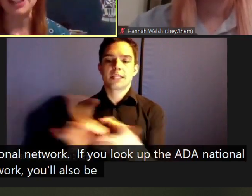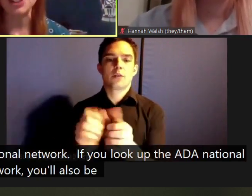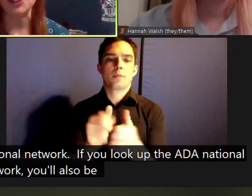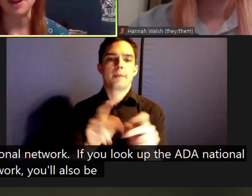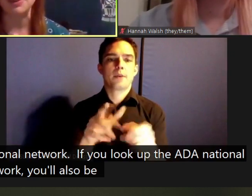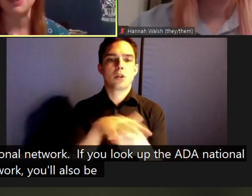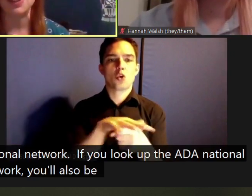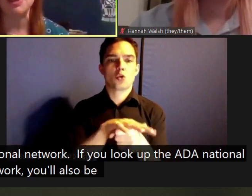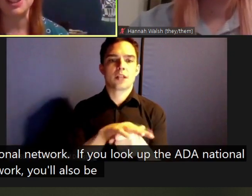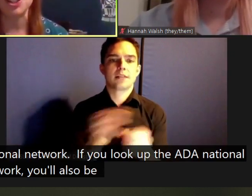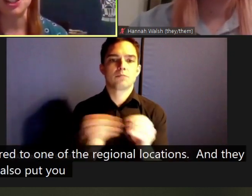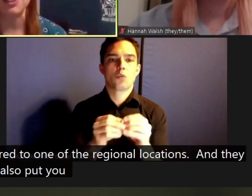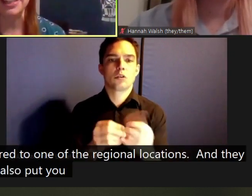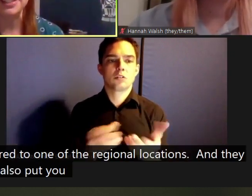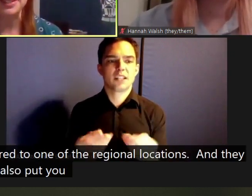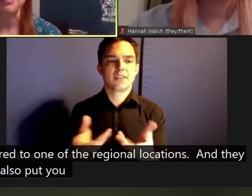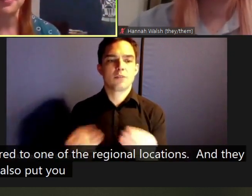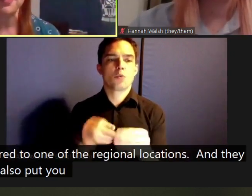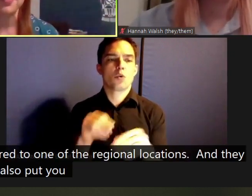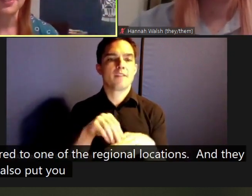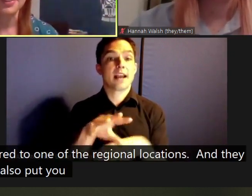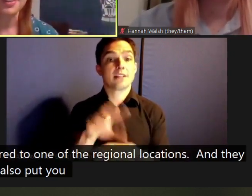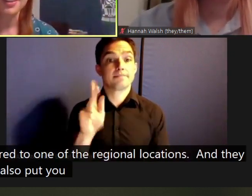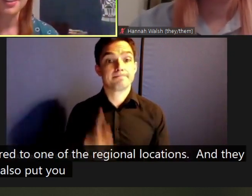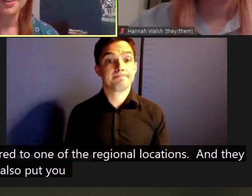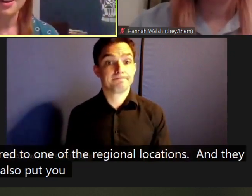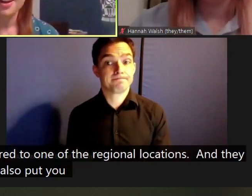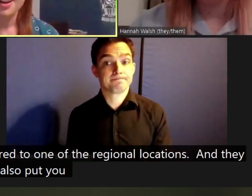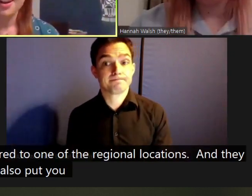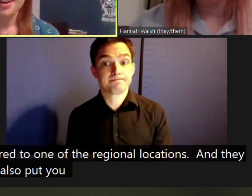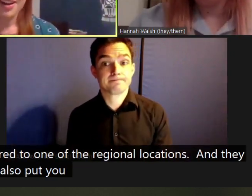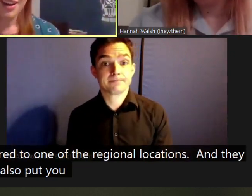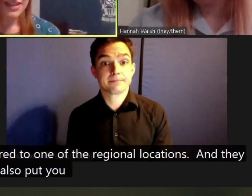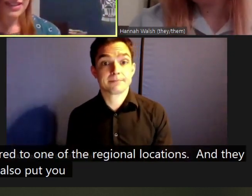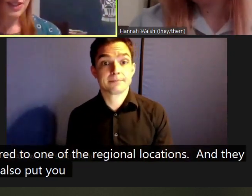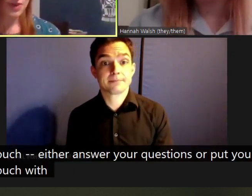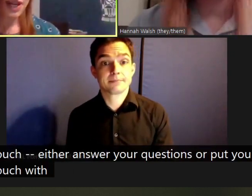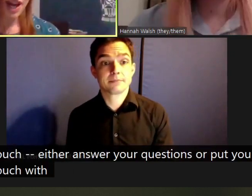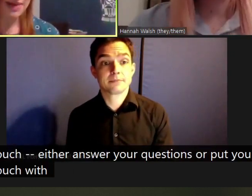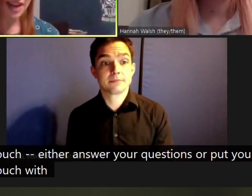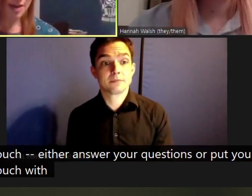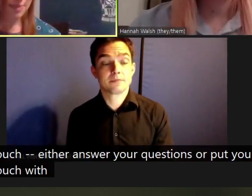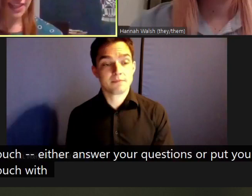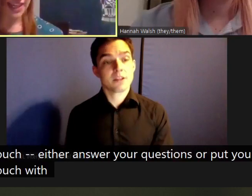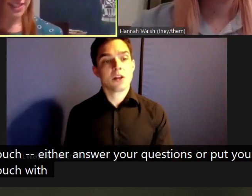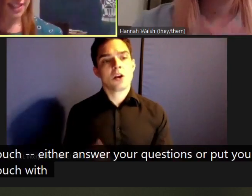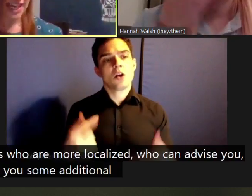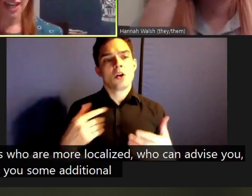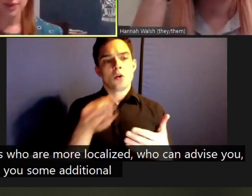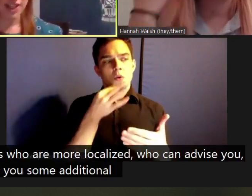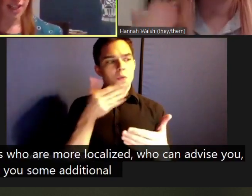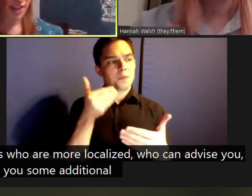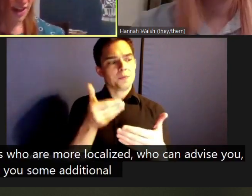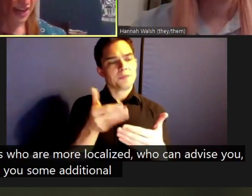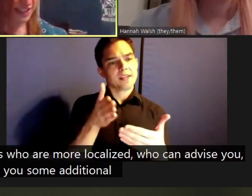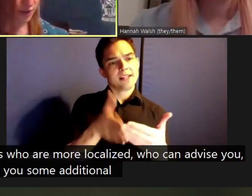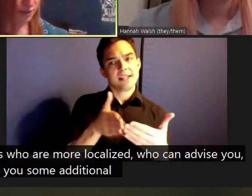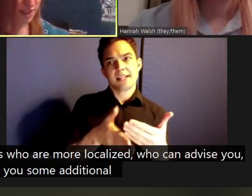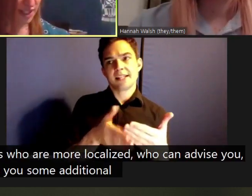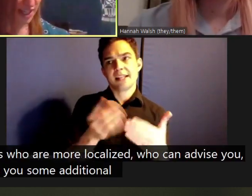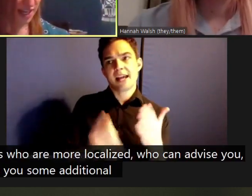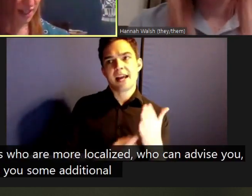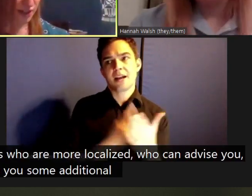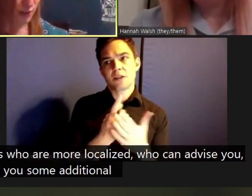who can advise you, give you some additional advice. So we're coming up at the end of the hour. I